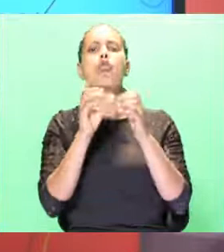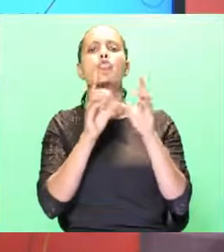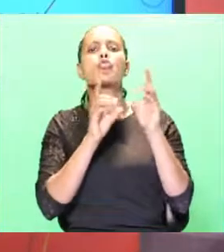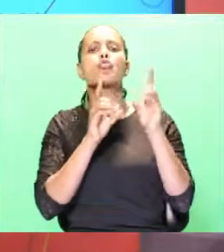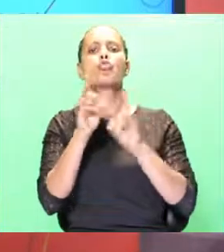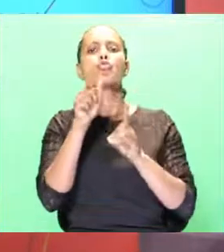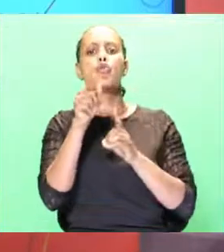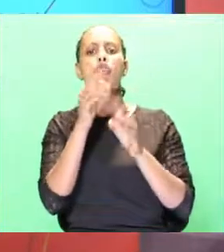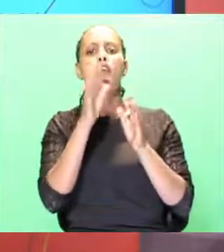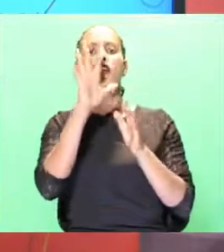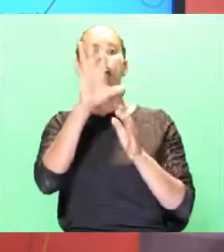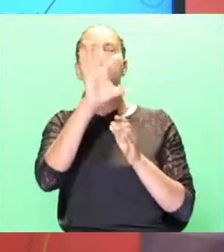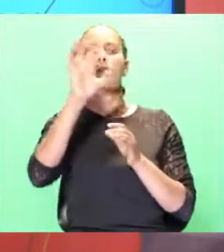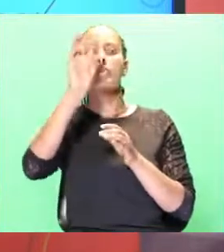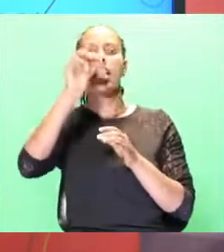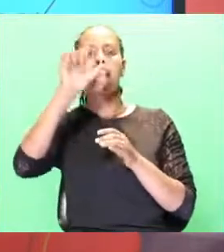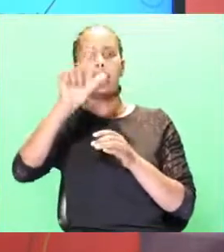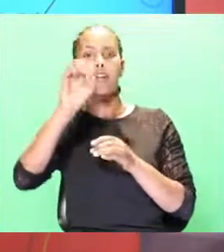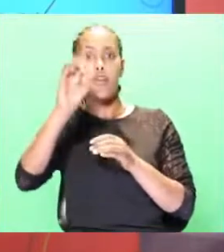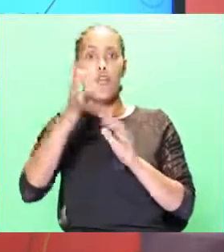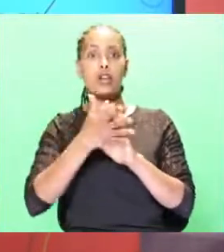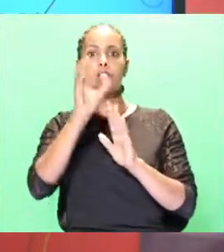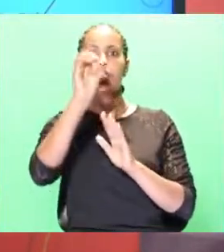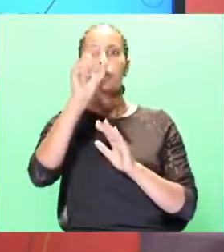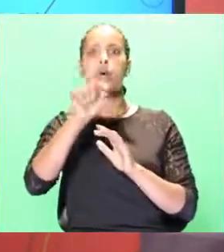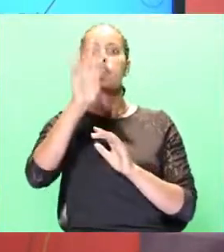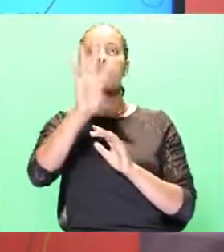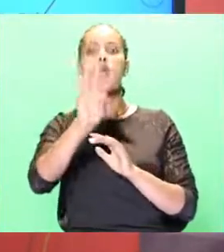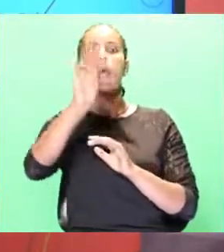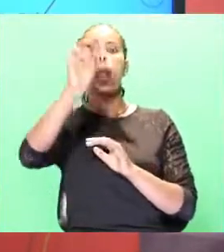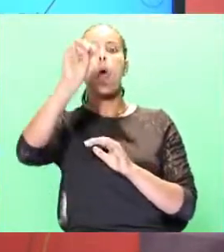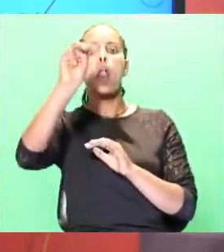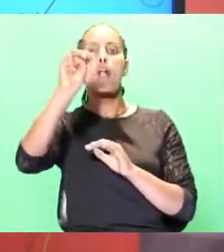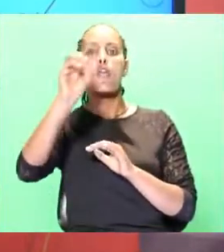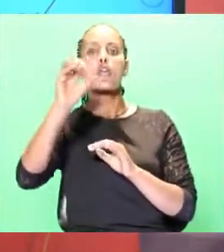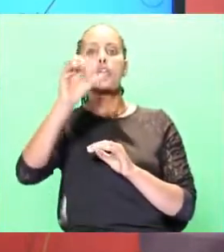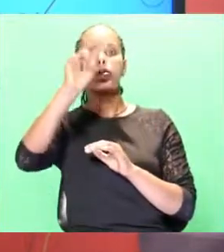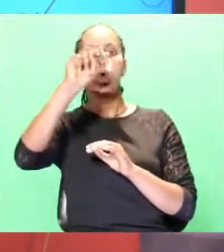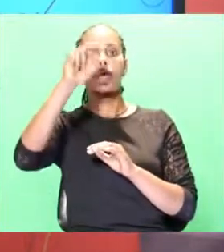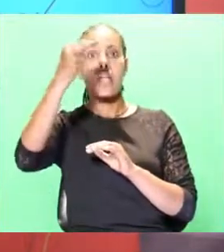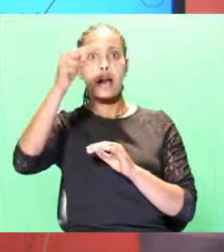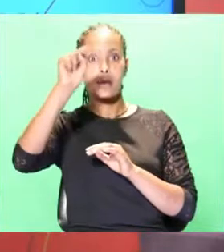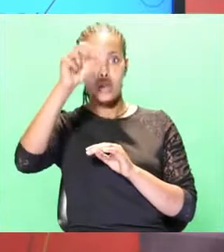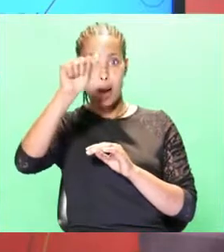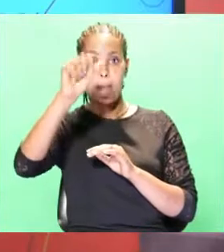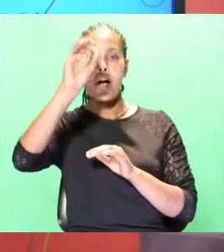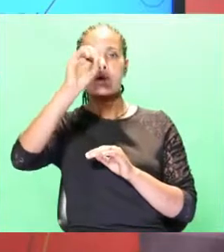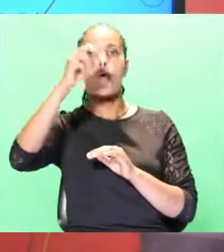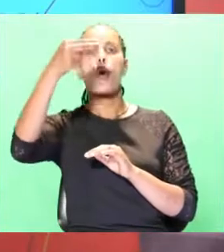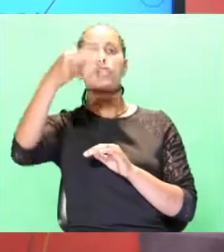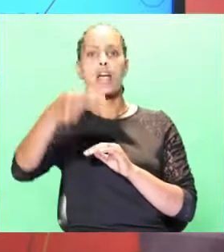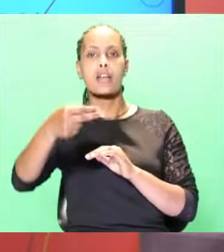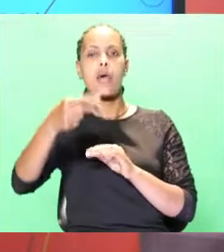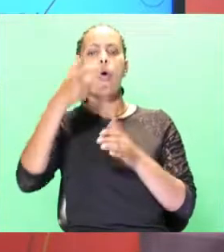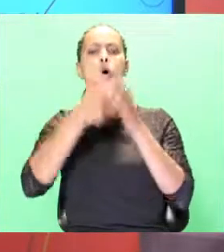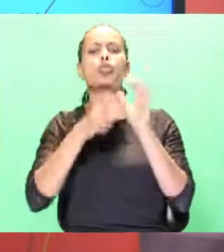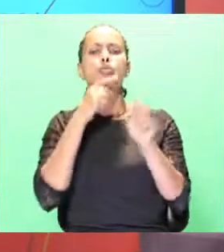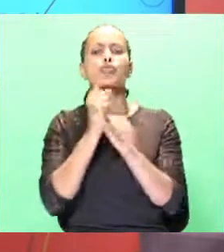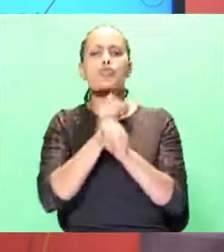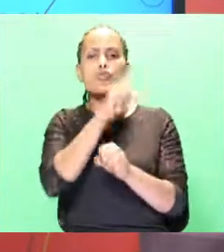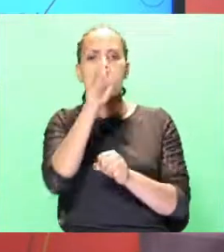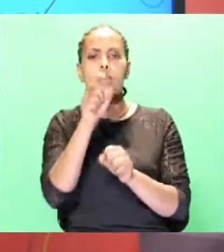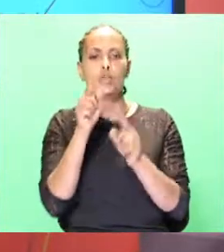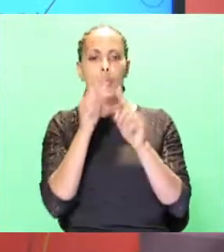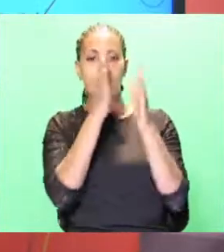prepare 500 milliliter of a 0.4 molar of sodium hydroxide? What do you do?